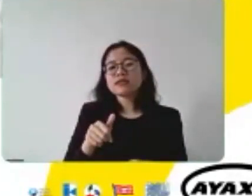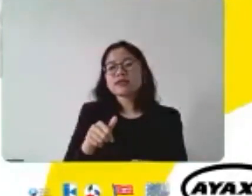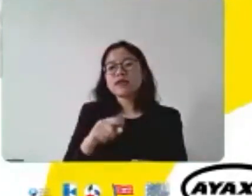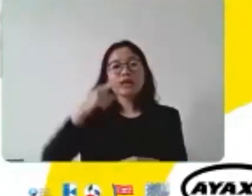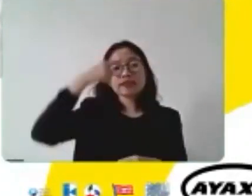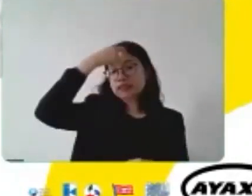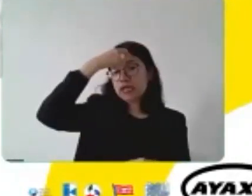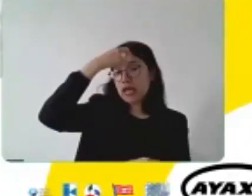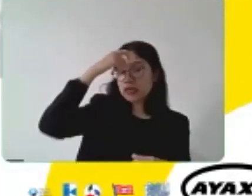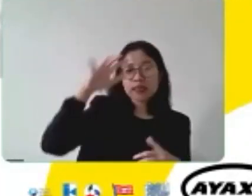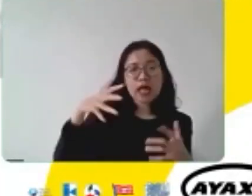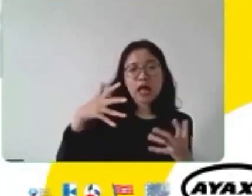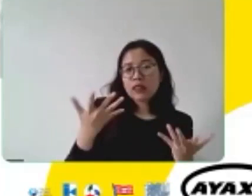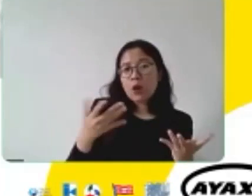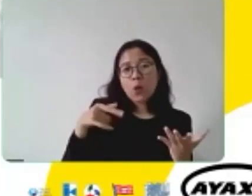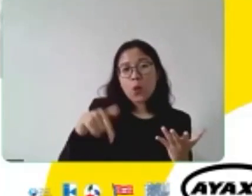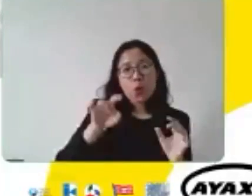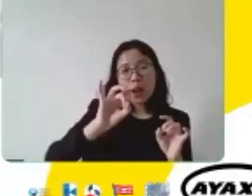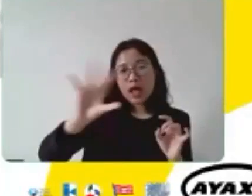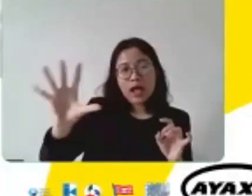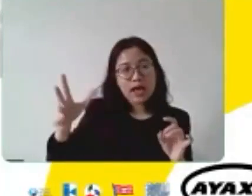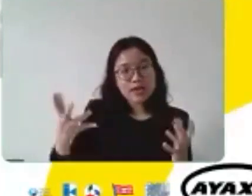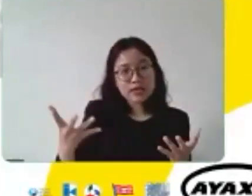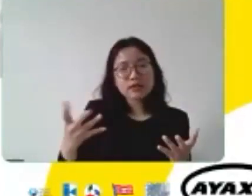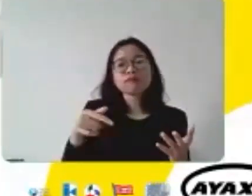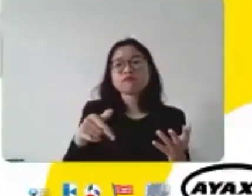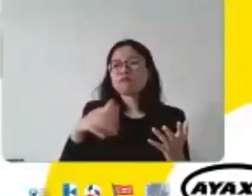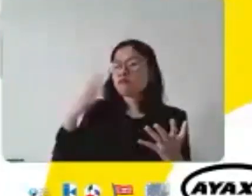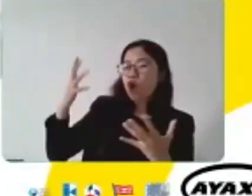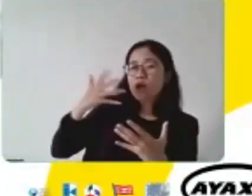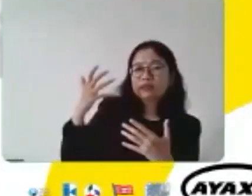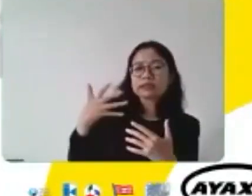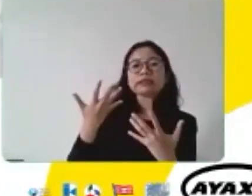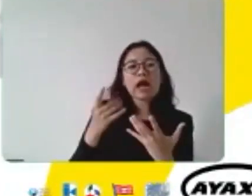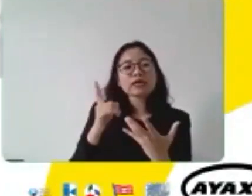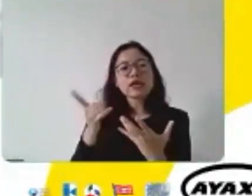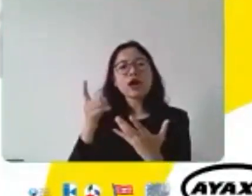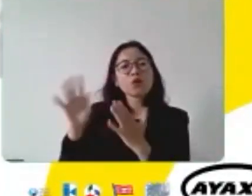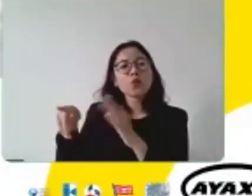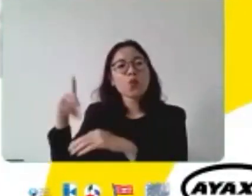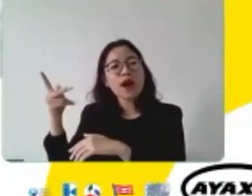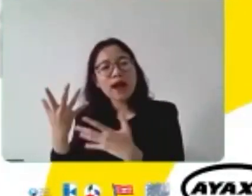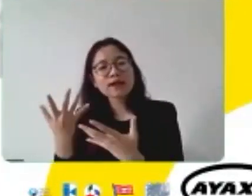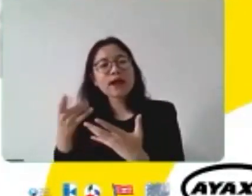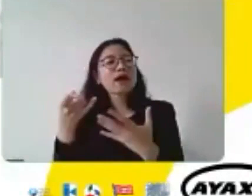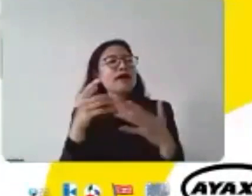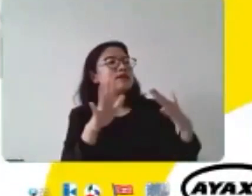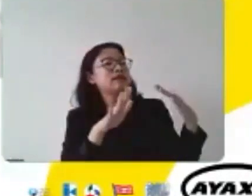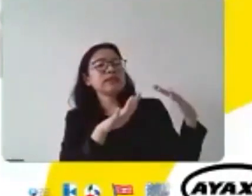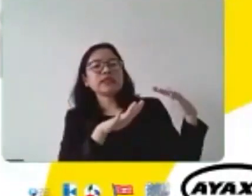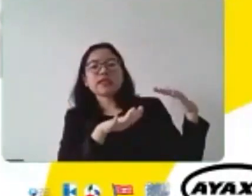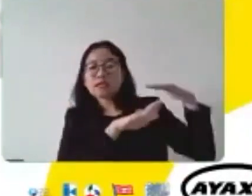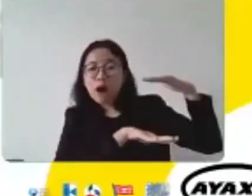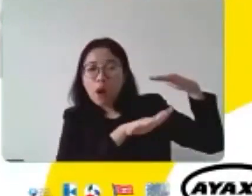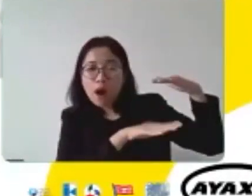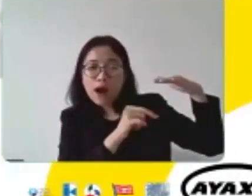And the image at the bottom of the slide is the contribution of air pollution